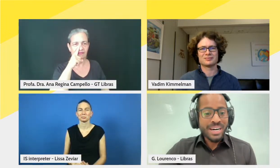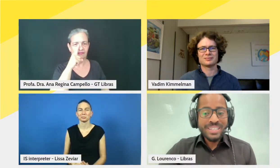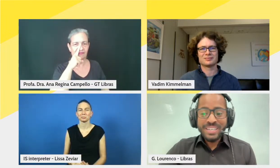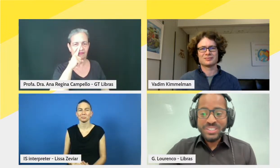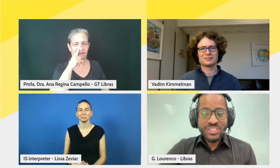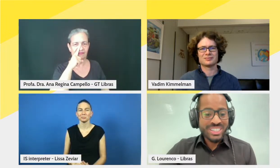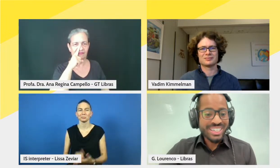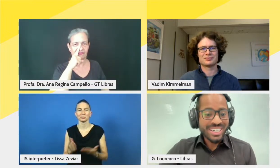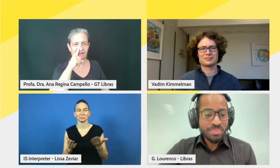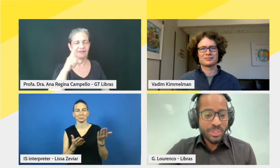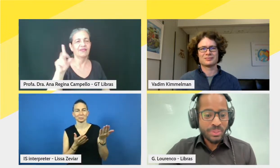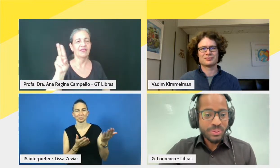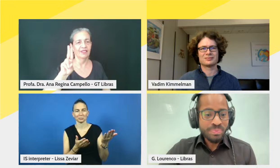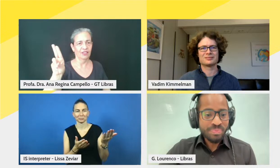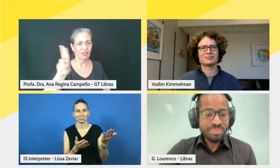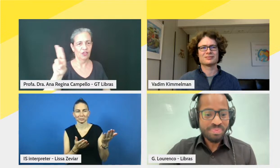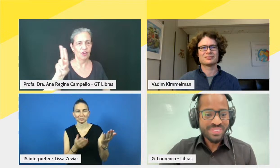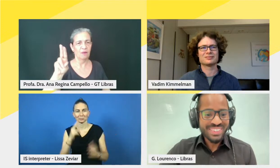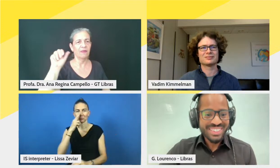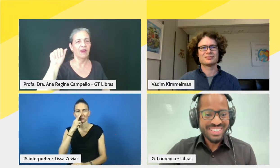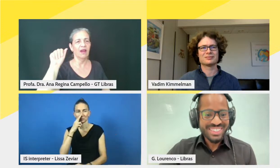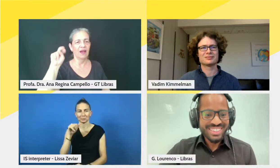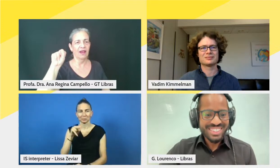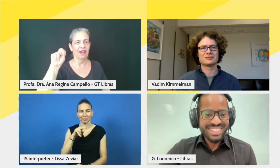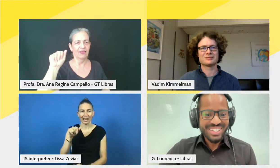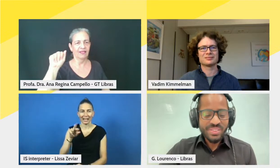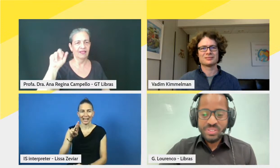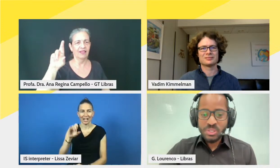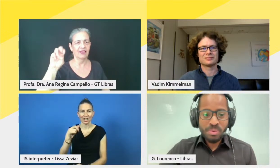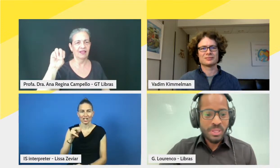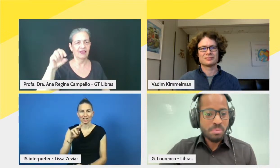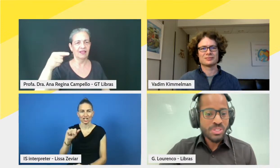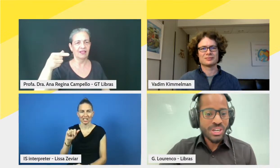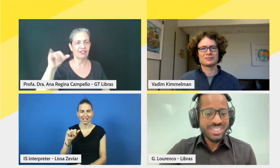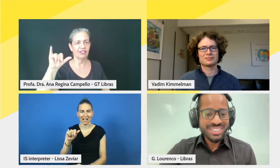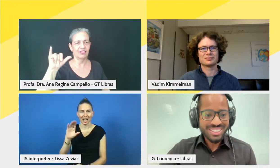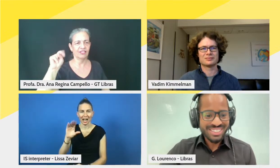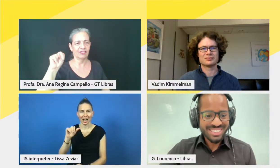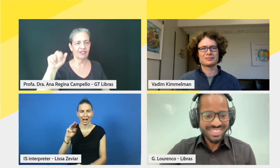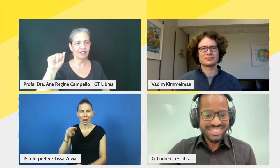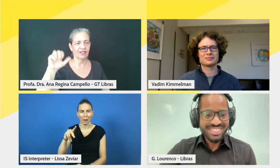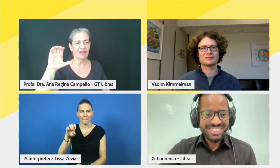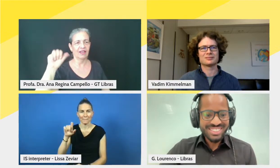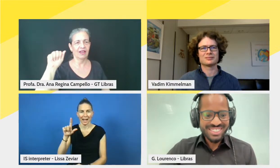I'm Ana Regina Campelo, and this is my name sign.